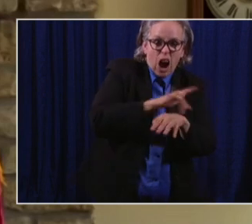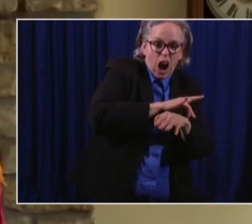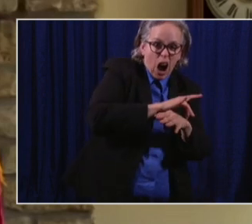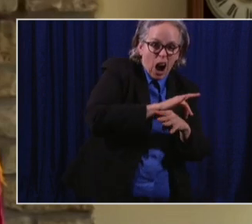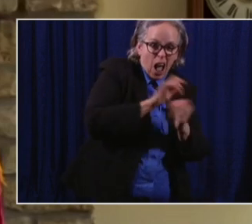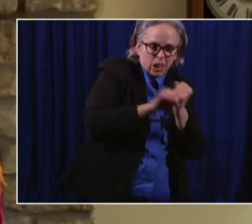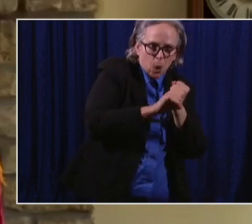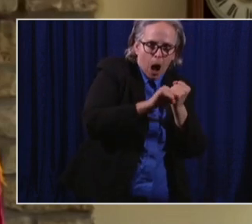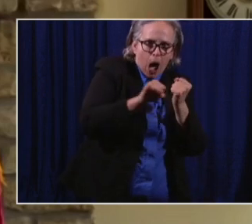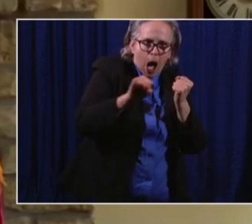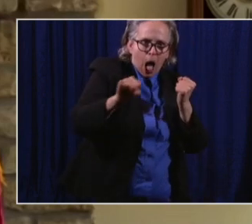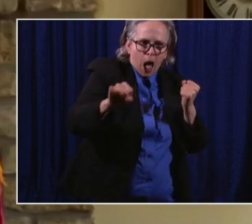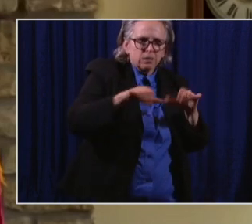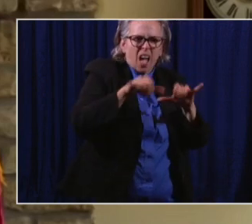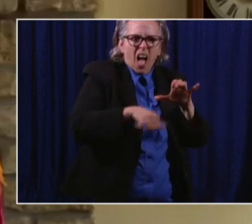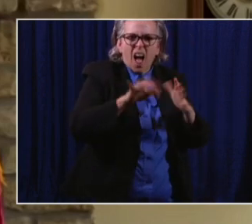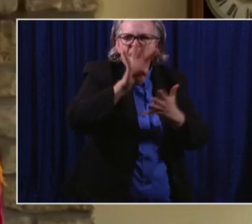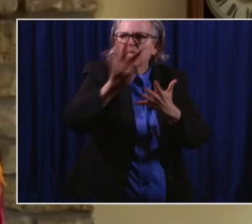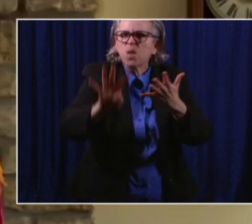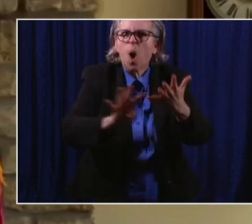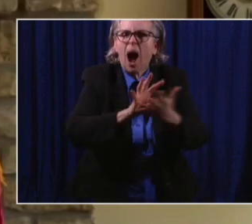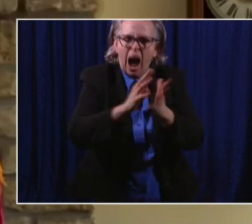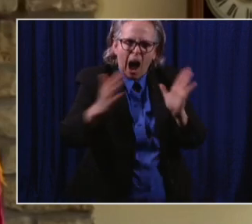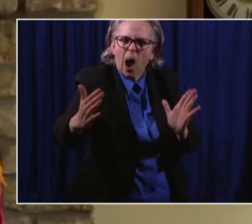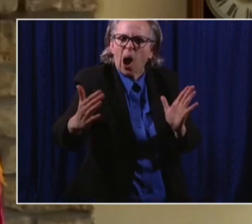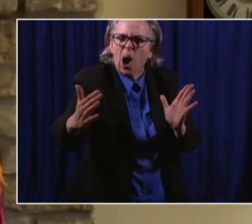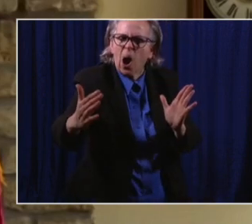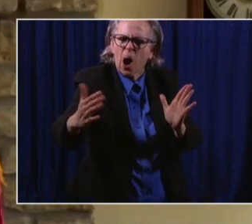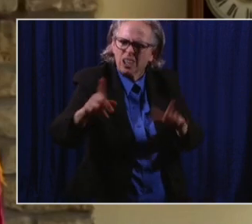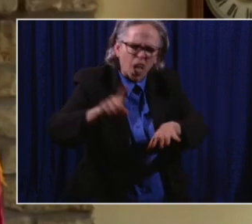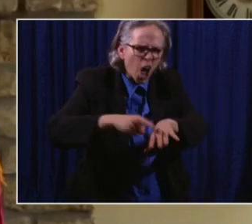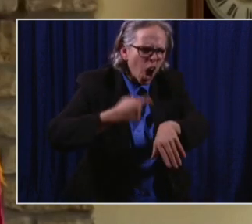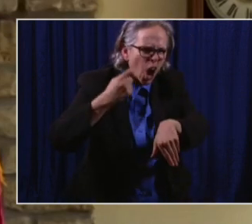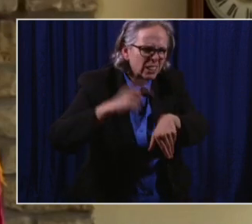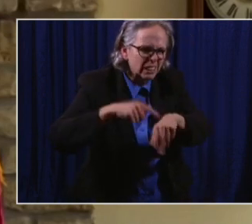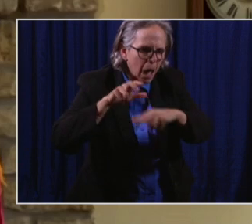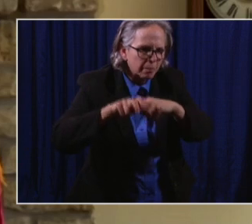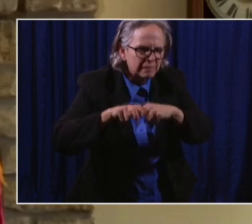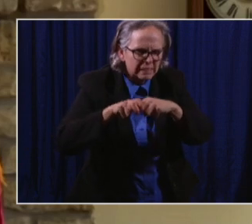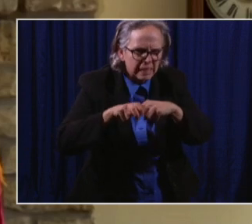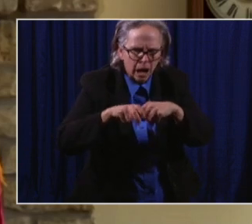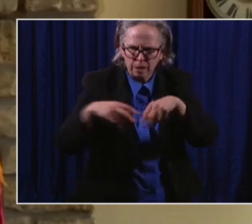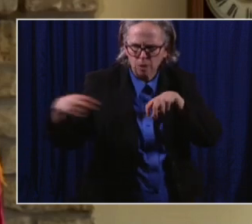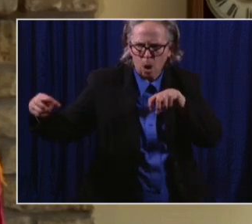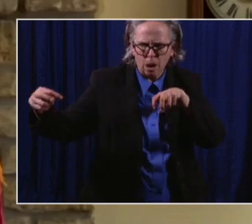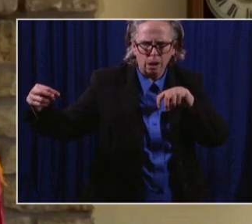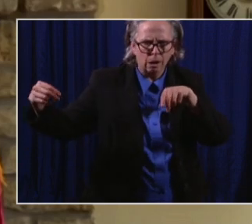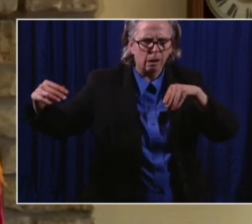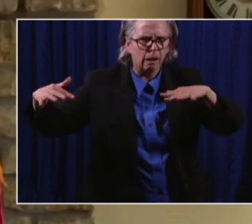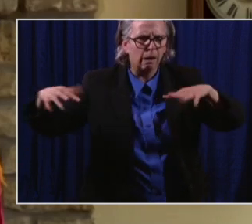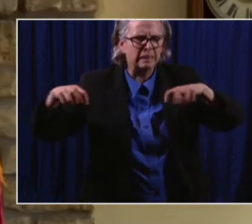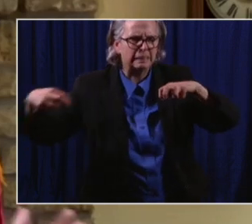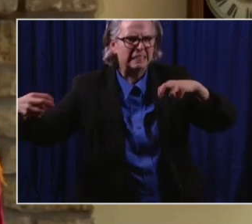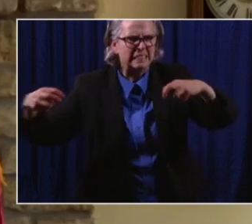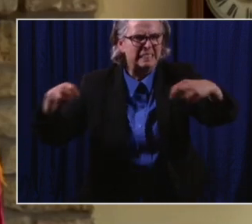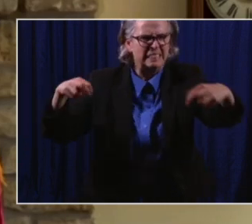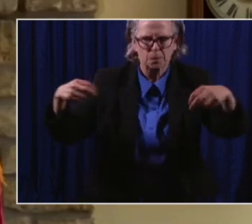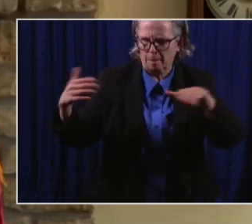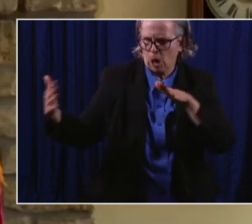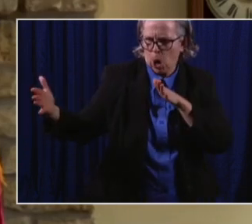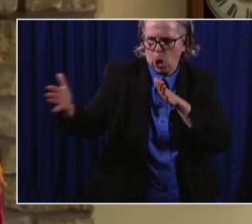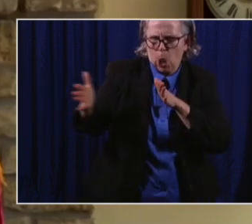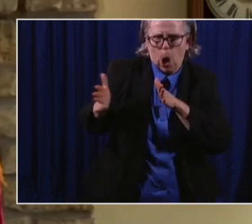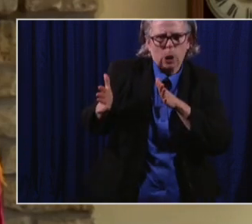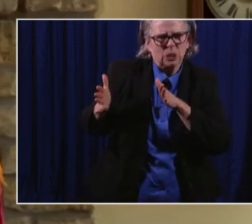up to close to 4 hours. So it's a long time to be in your seat. And so the proximity is certainly there. So you want to keep people spread